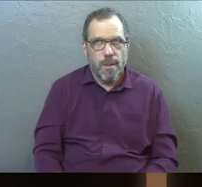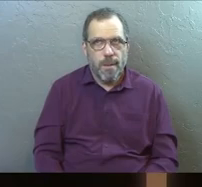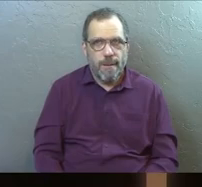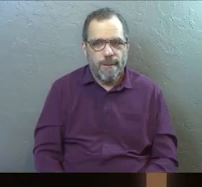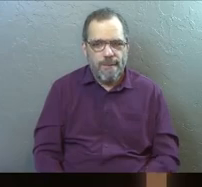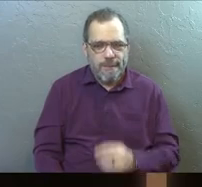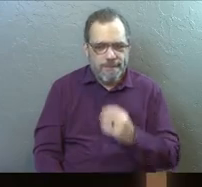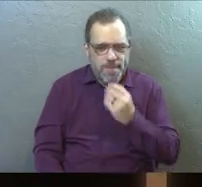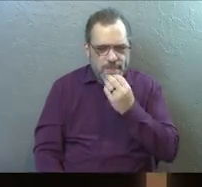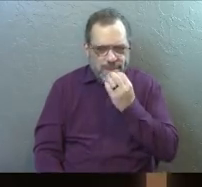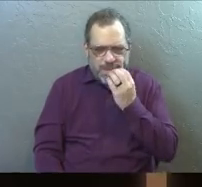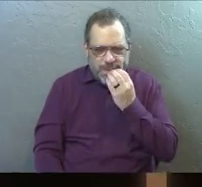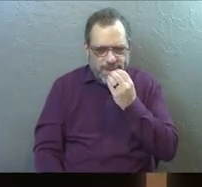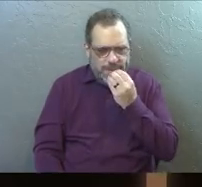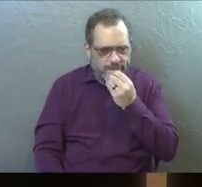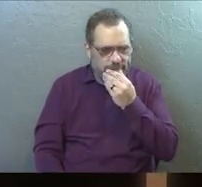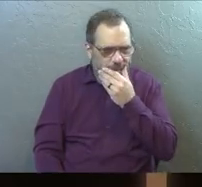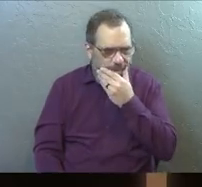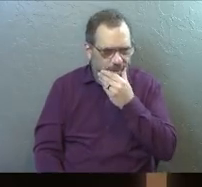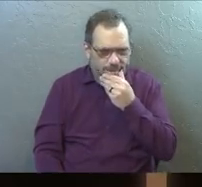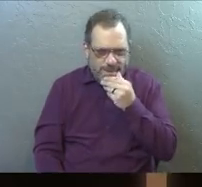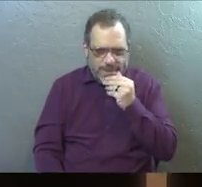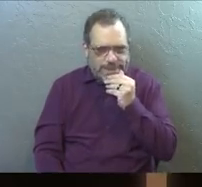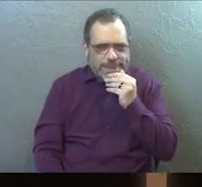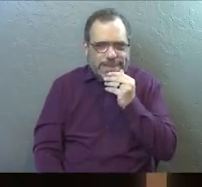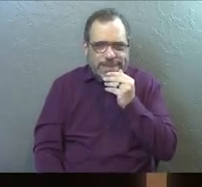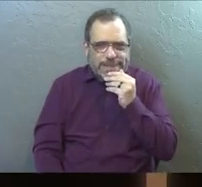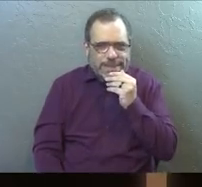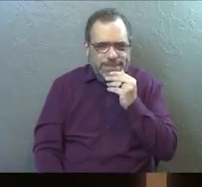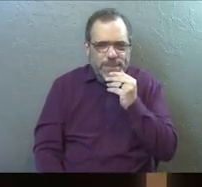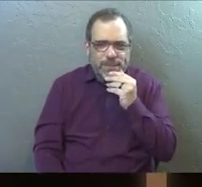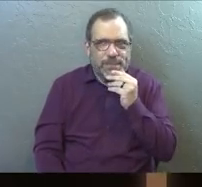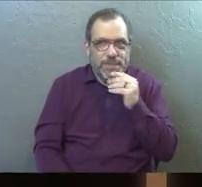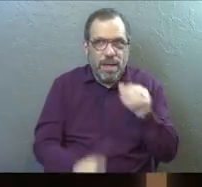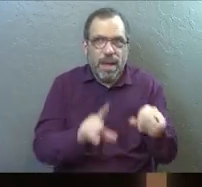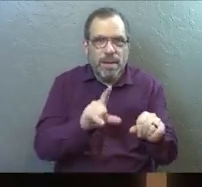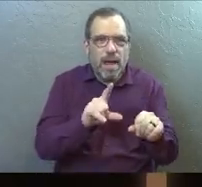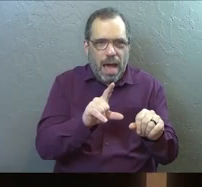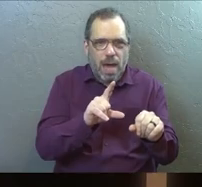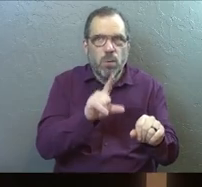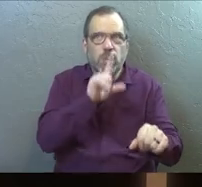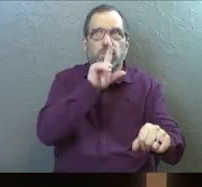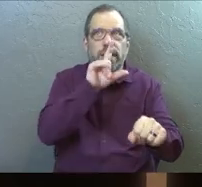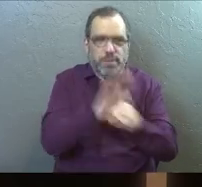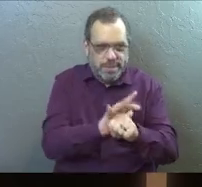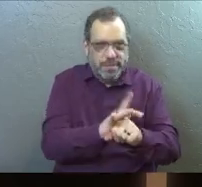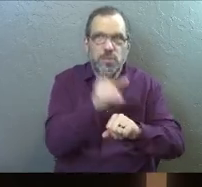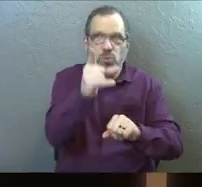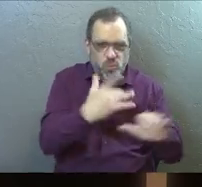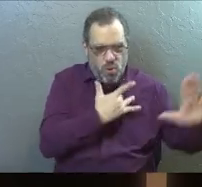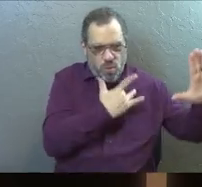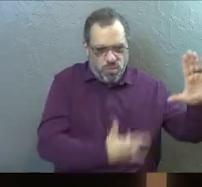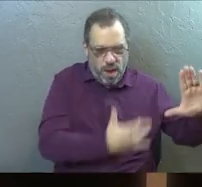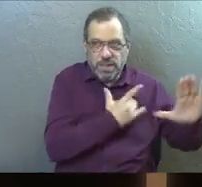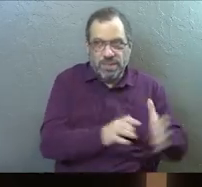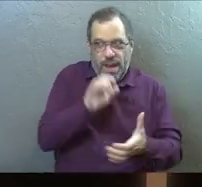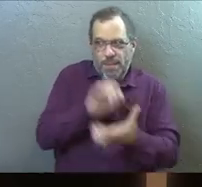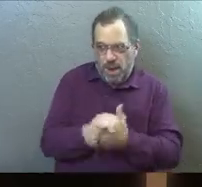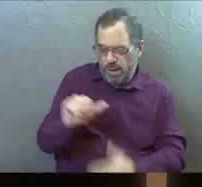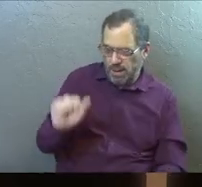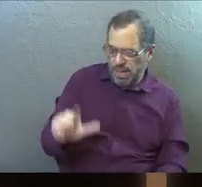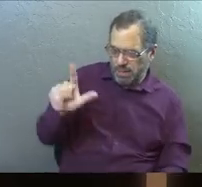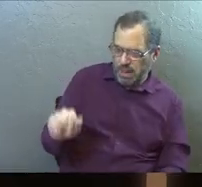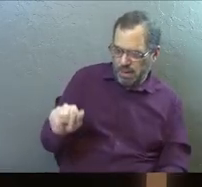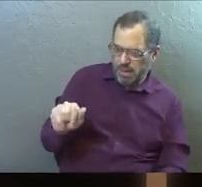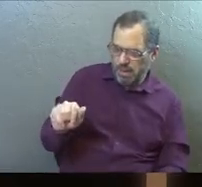fear has got you in a place where you want a guarantee. You want a guarantee that if I marry this